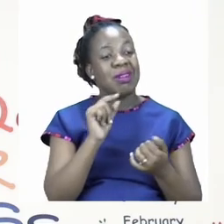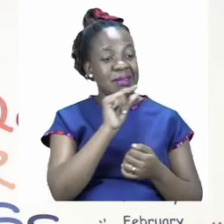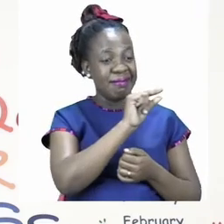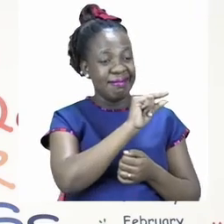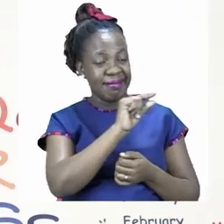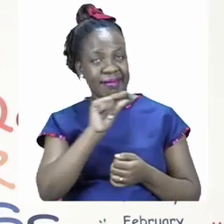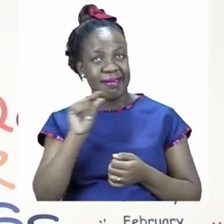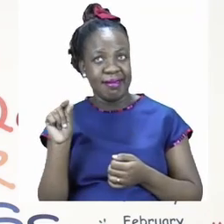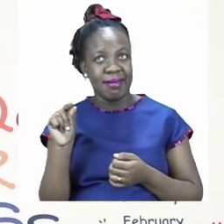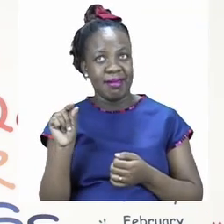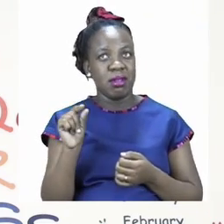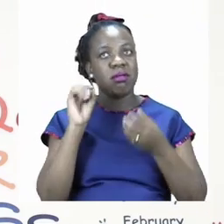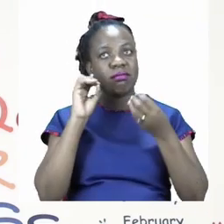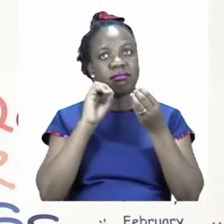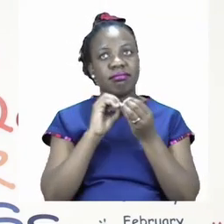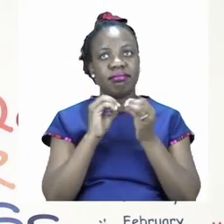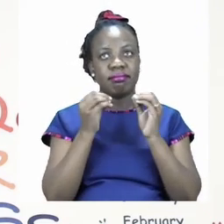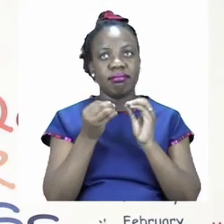number,